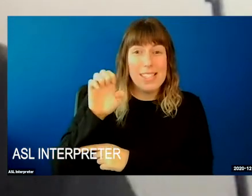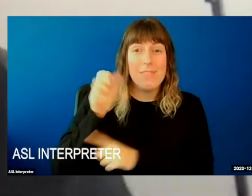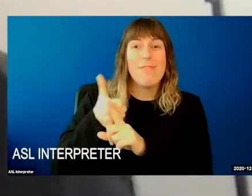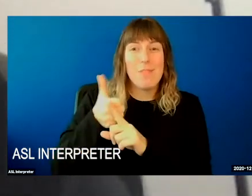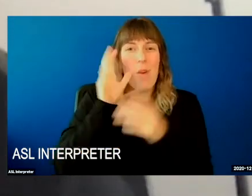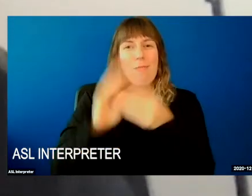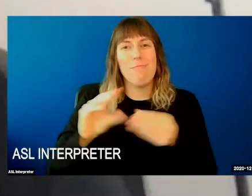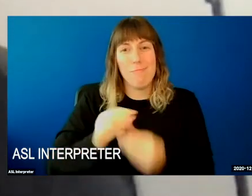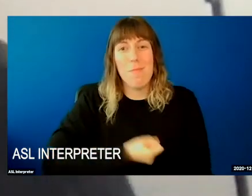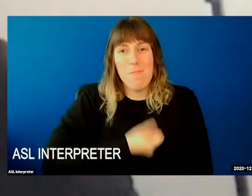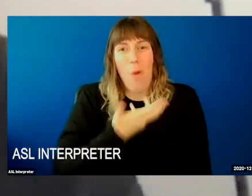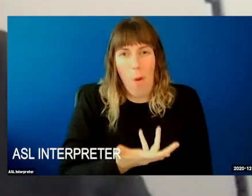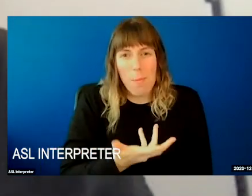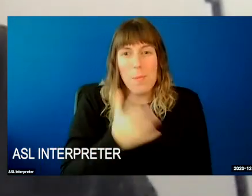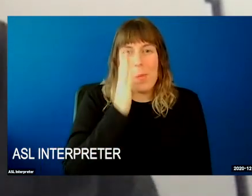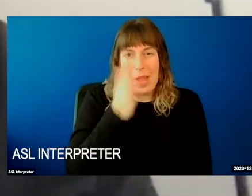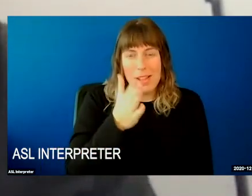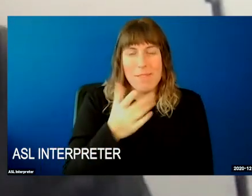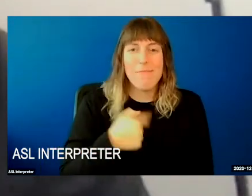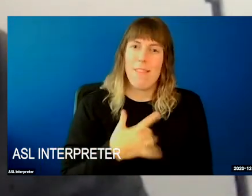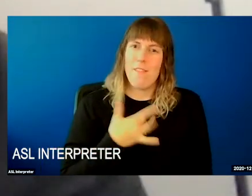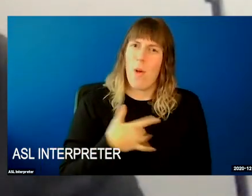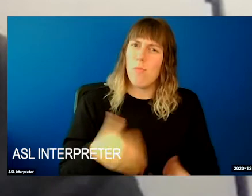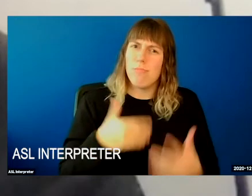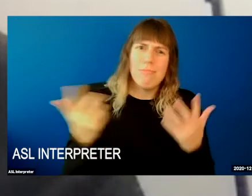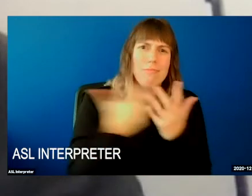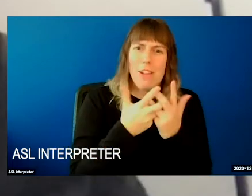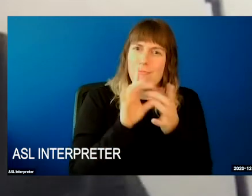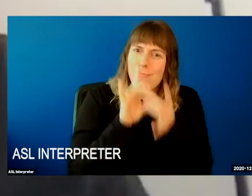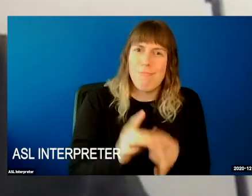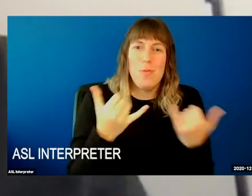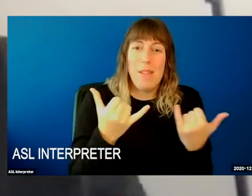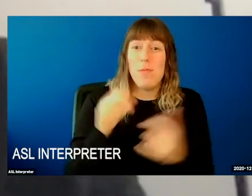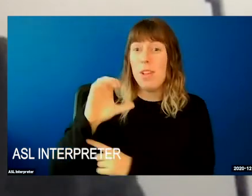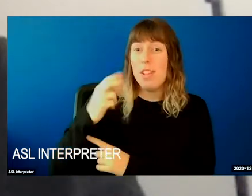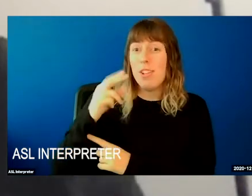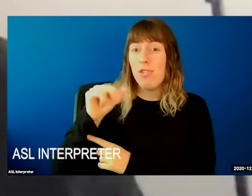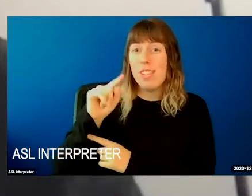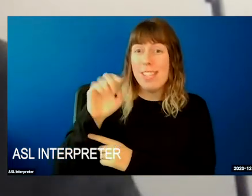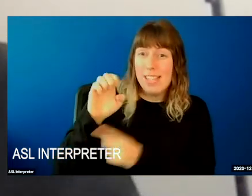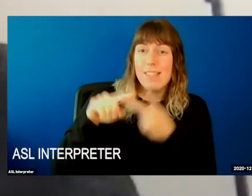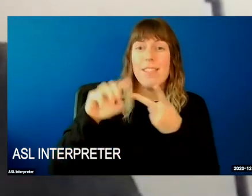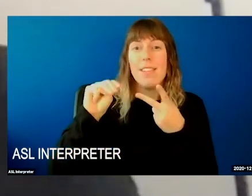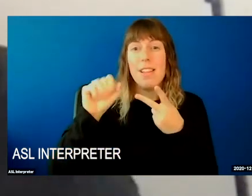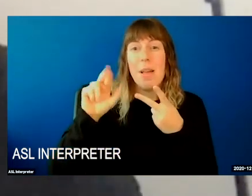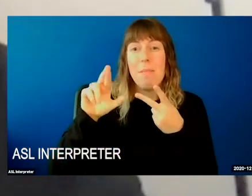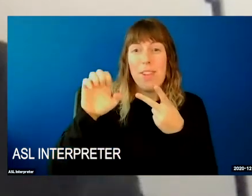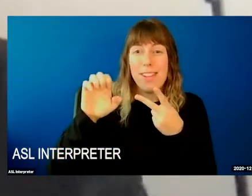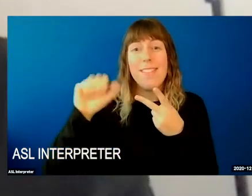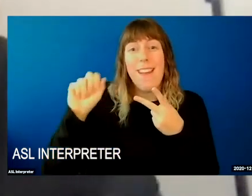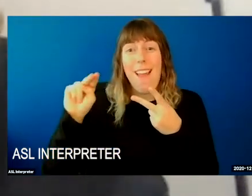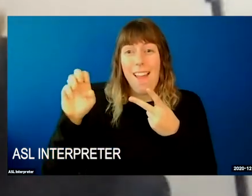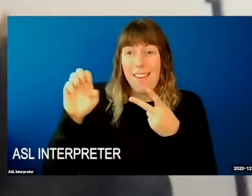share with us one of her poems that I think is very suitable for what we're talking about today. So Christine and Marianne, thank you for